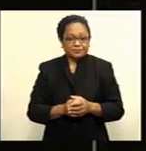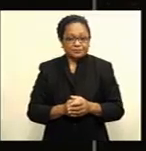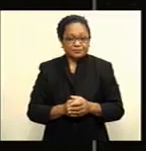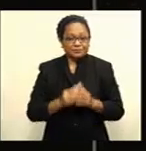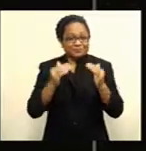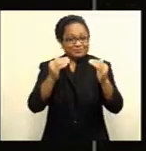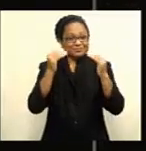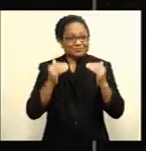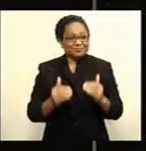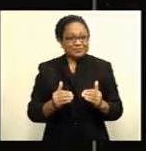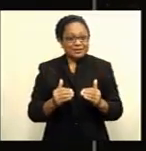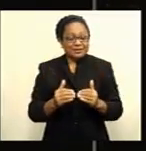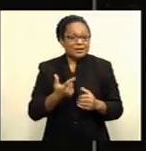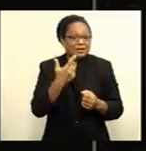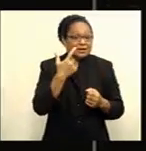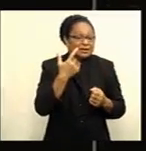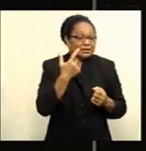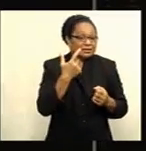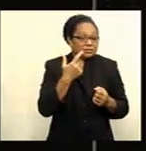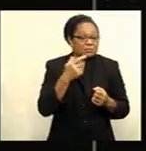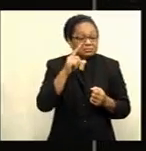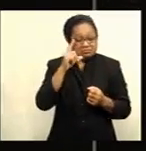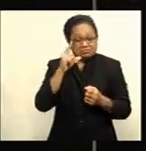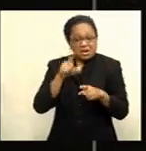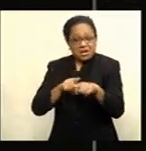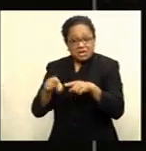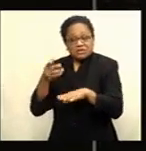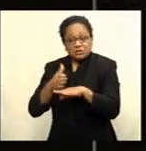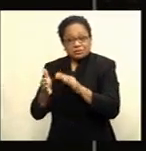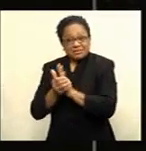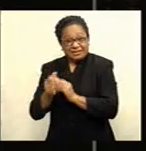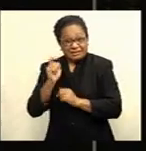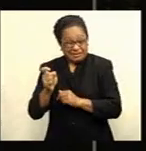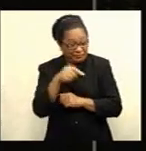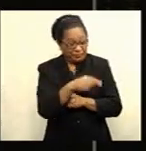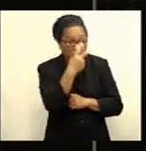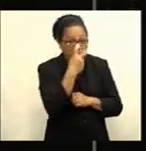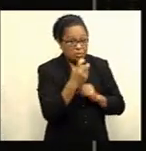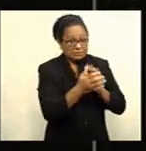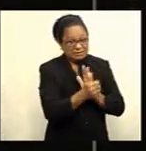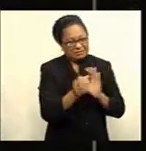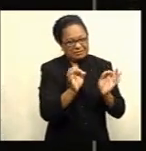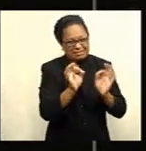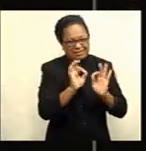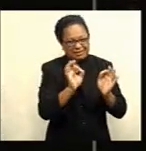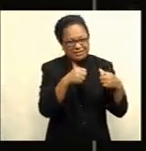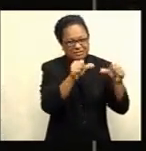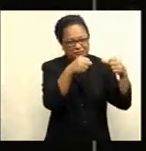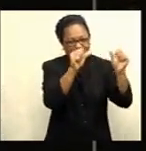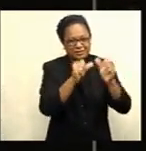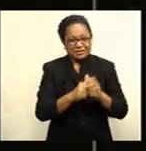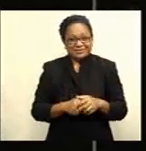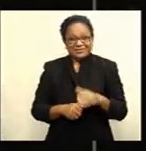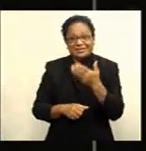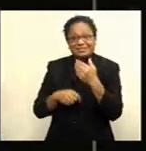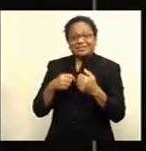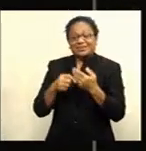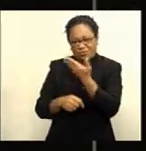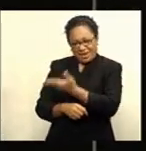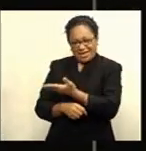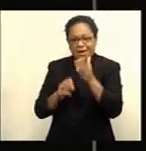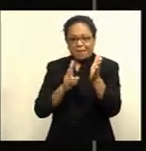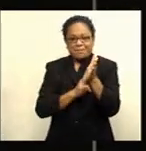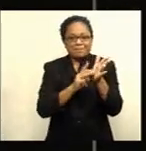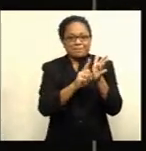Find or learn a new skill set if the one you have is not producing expected results. These are the sentiments of